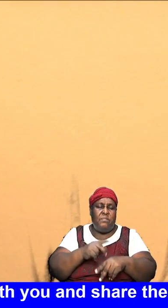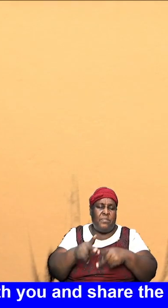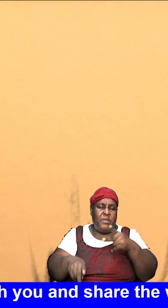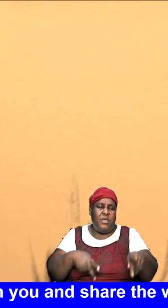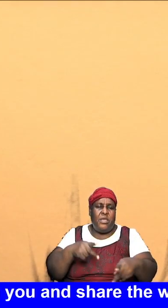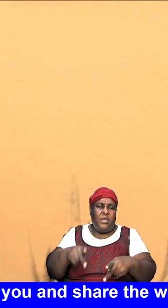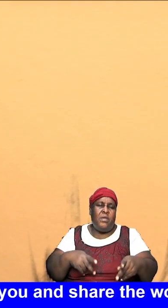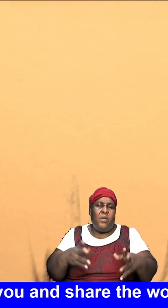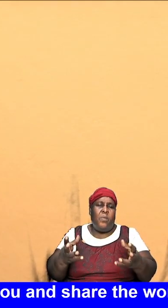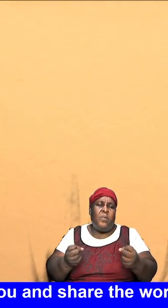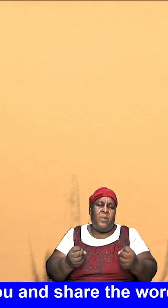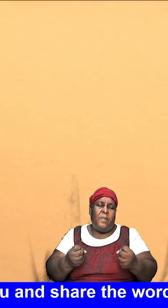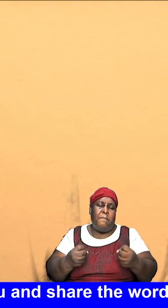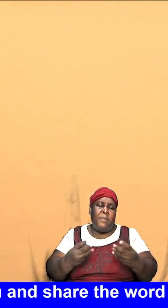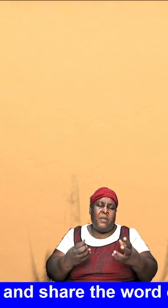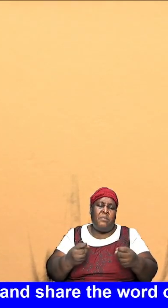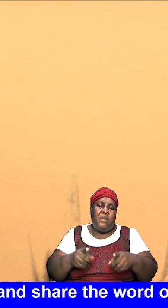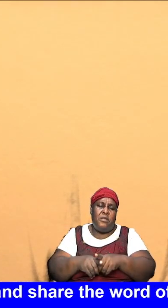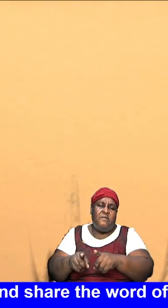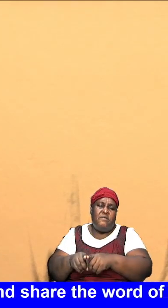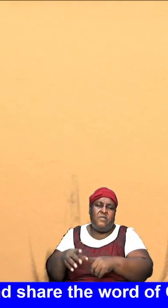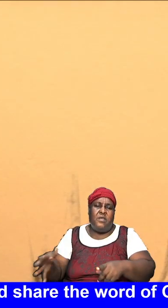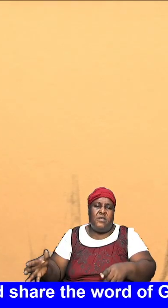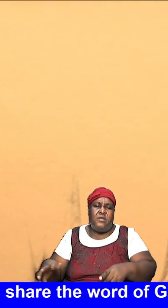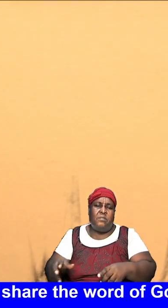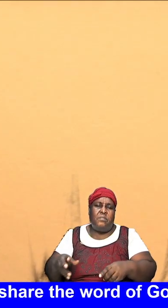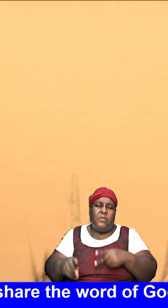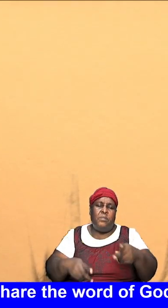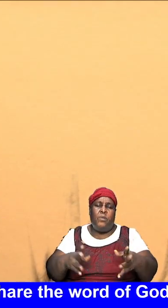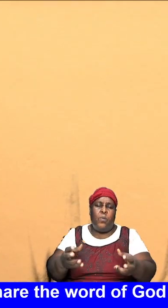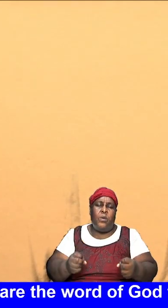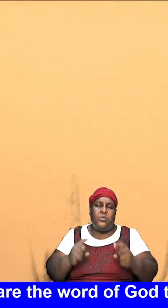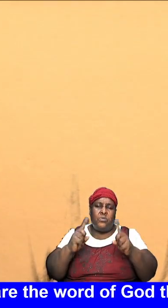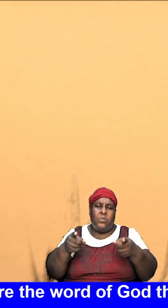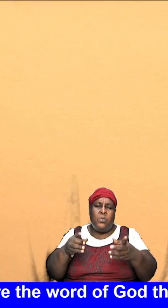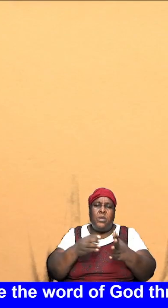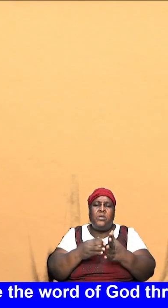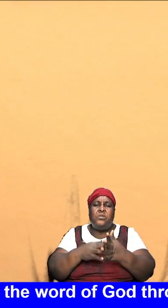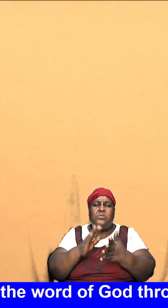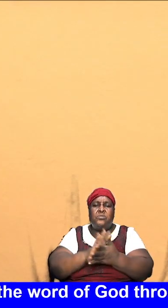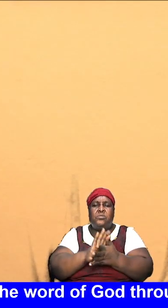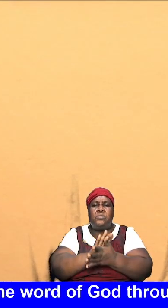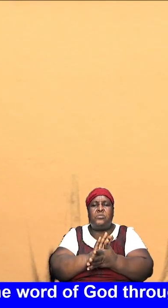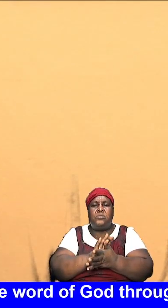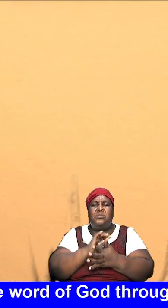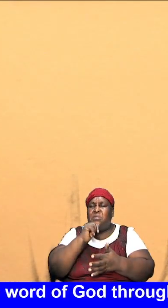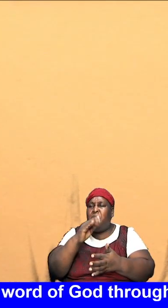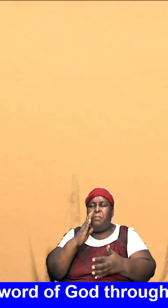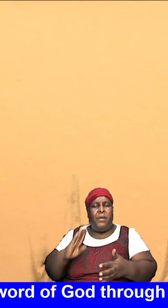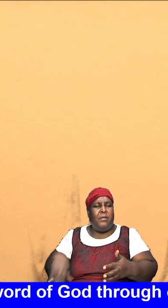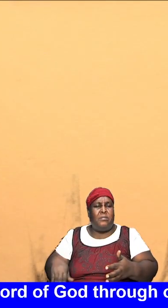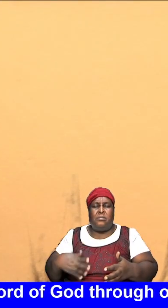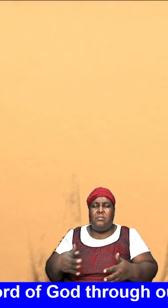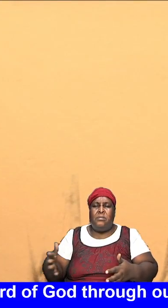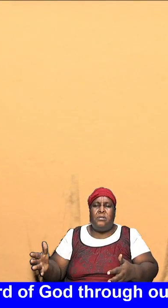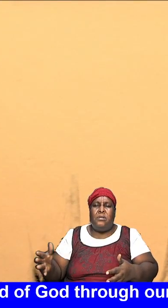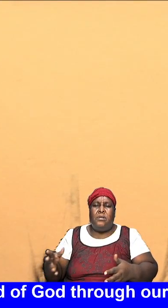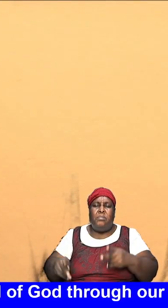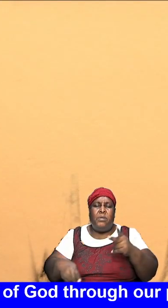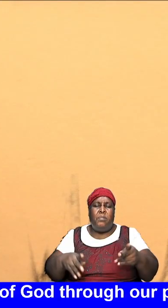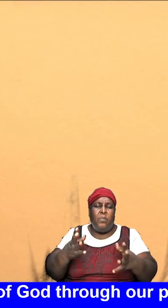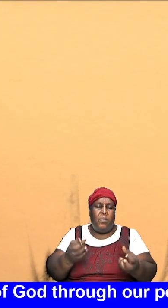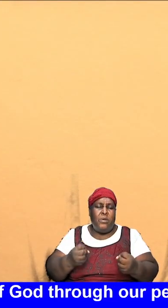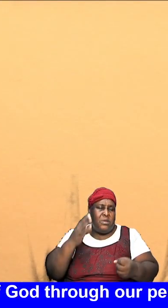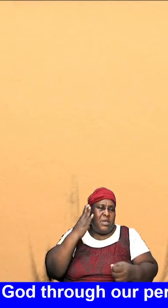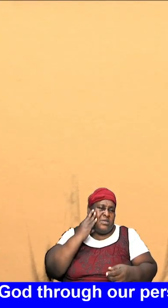are desirous of many things. People want to go back to school, and it's not a bad thing. People want to